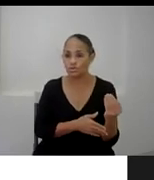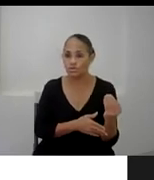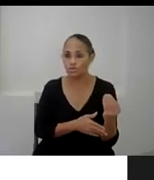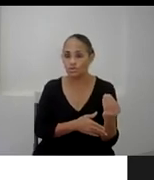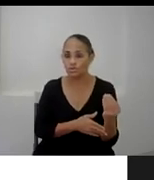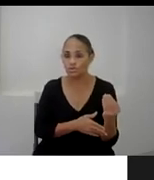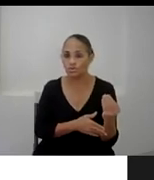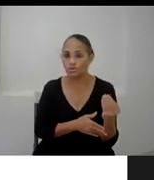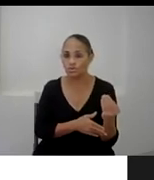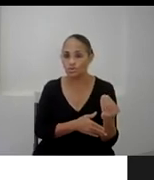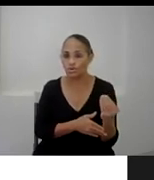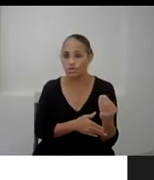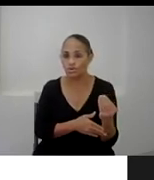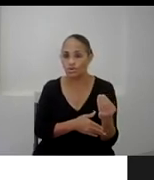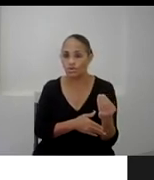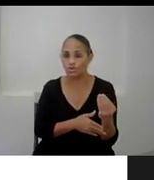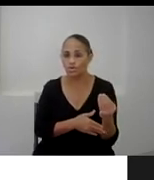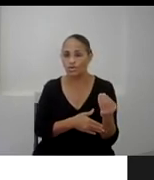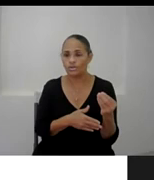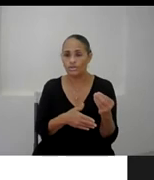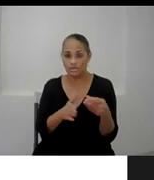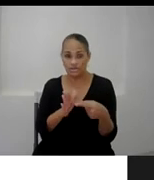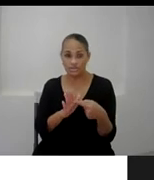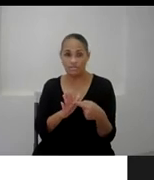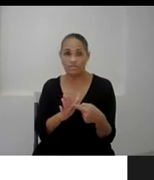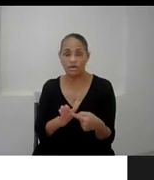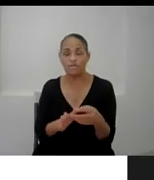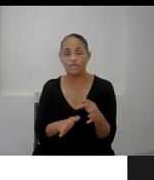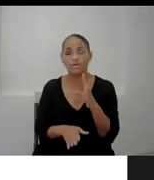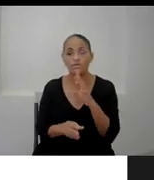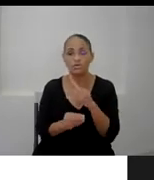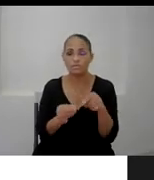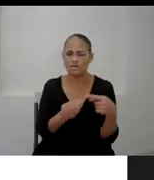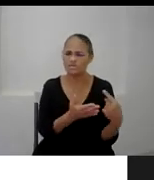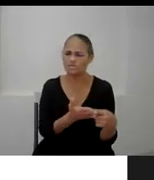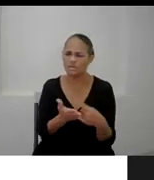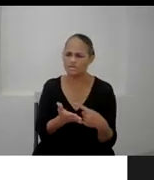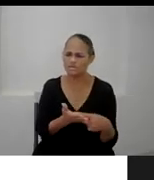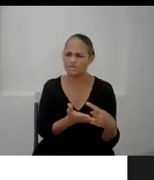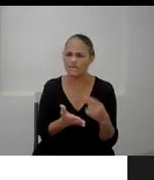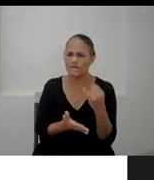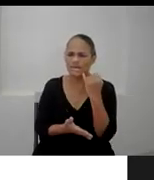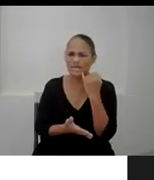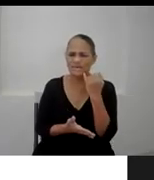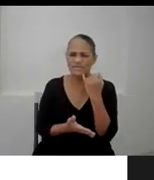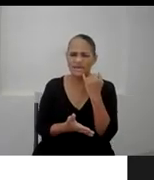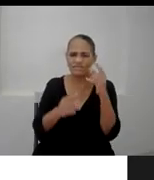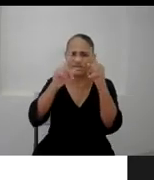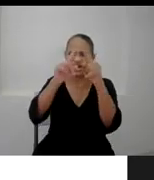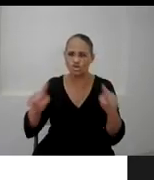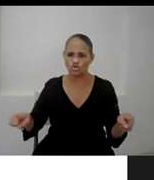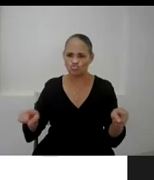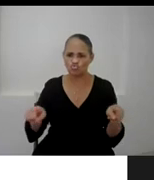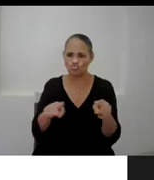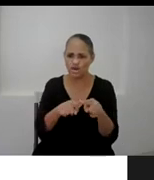this model that I was talking about, I was debating whether to make this as a triangle, like a sort of